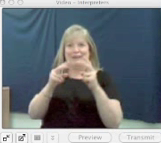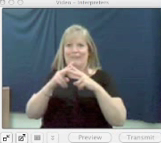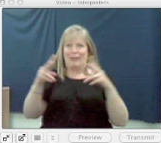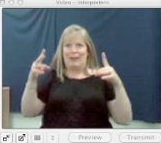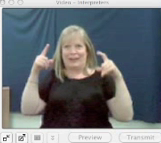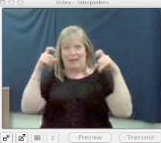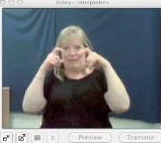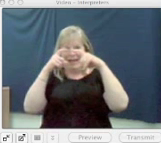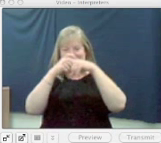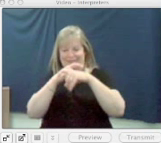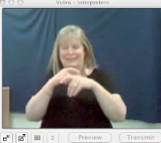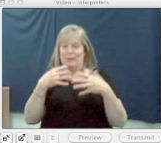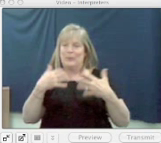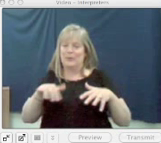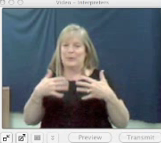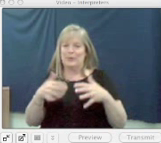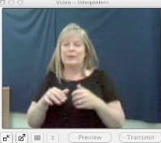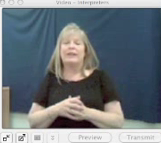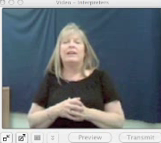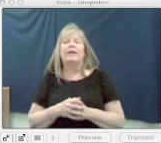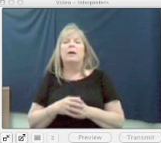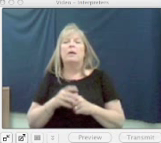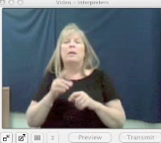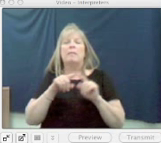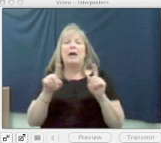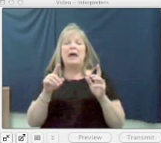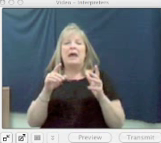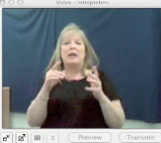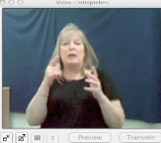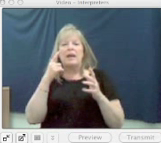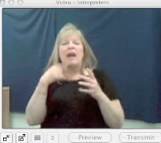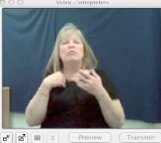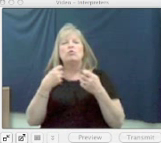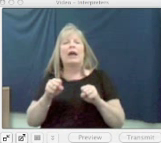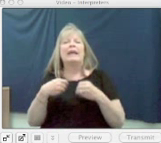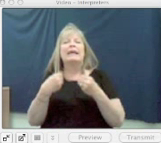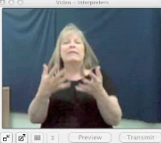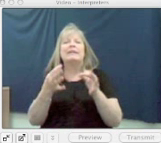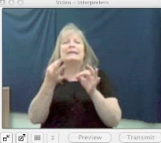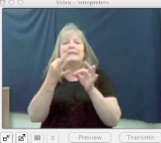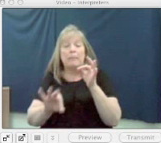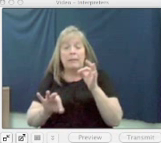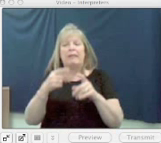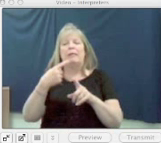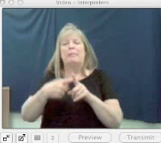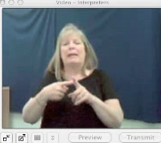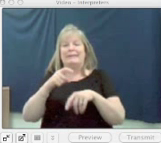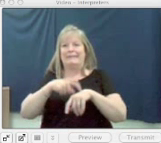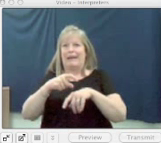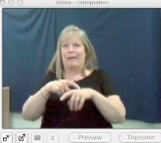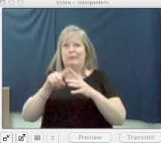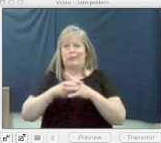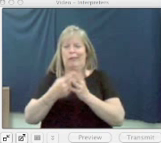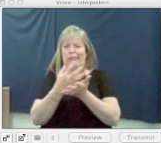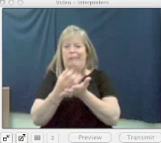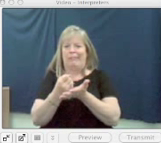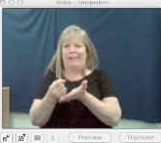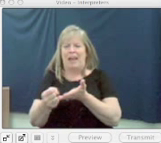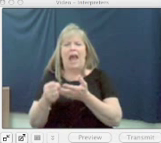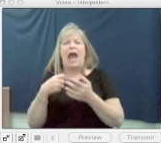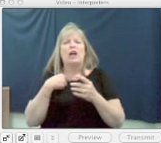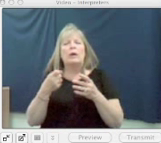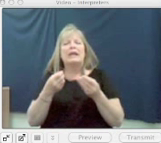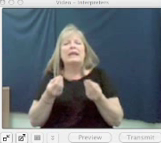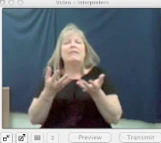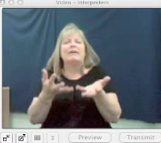much more room for complexity. But for the sake of simplicity and because we're running out of time, I want to just convey a